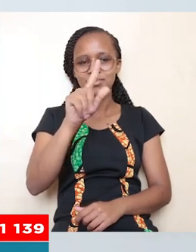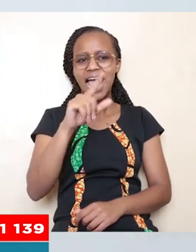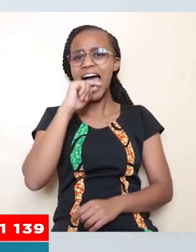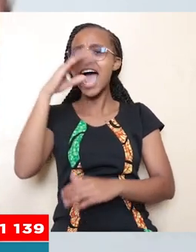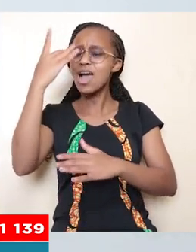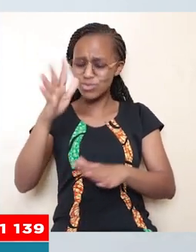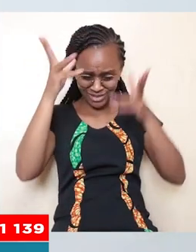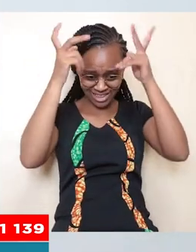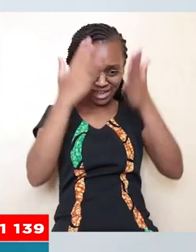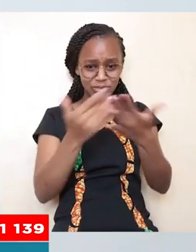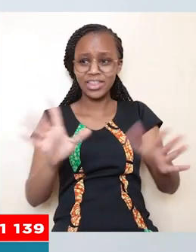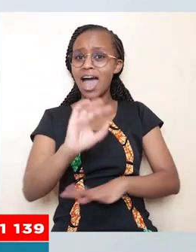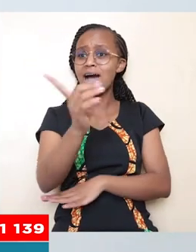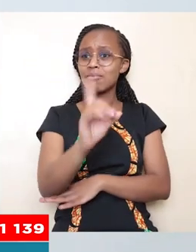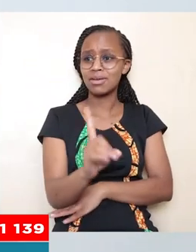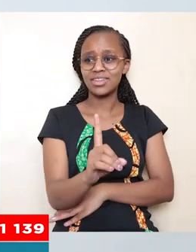yu ni mambo ya shetani, shetani mungani?